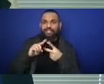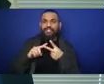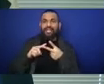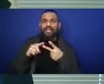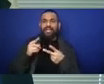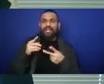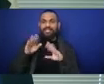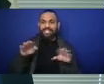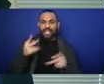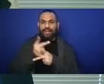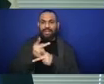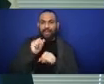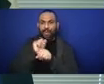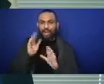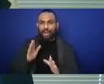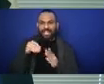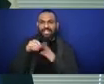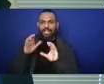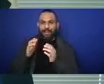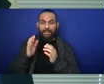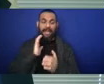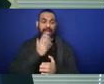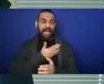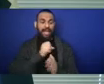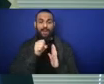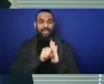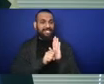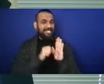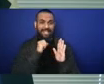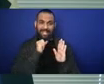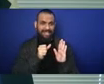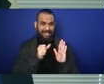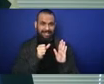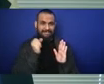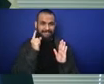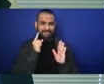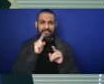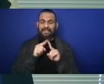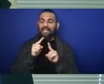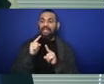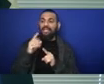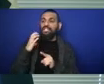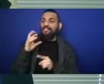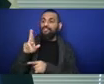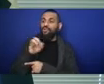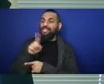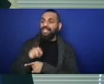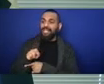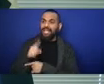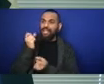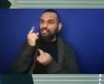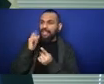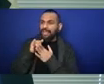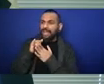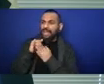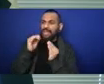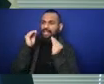under who's going to be 1A, who's going to be 1B, et cetera. Some states we saw included